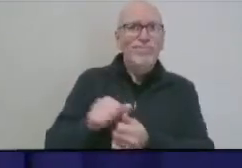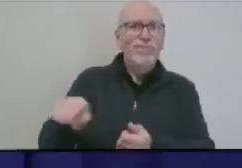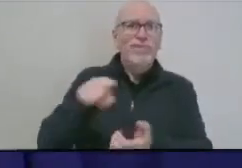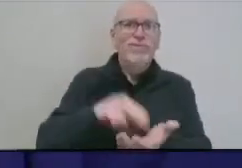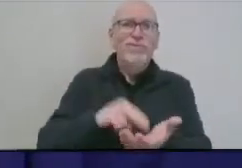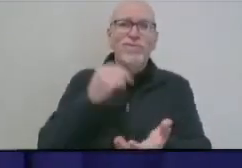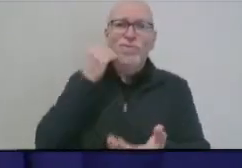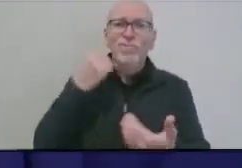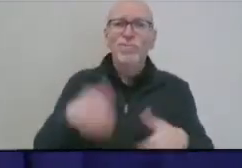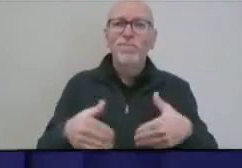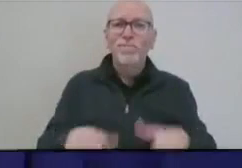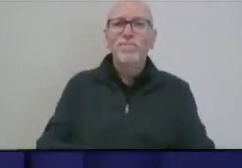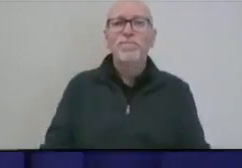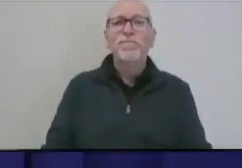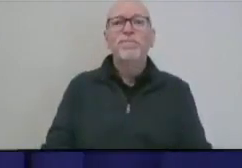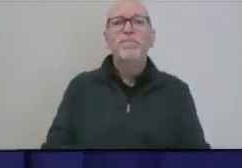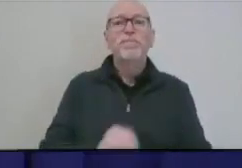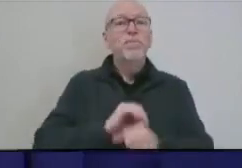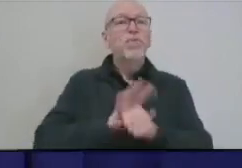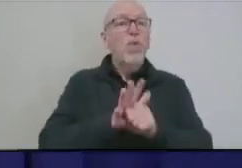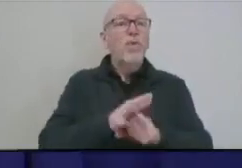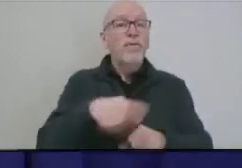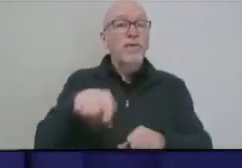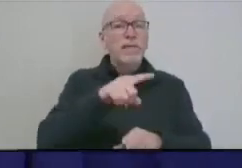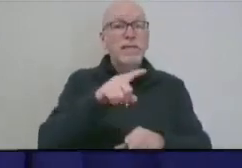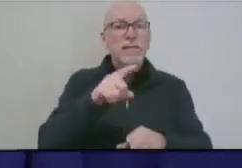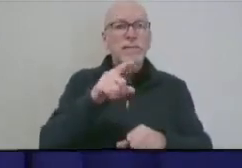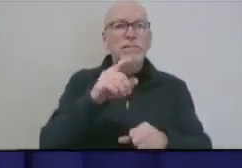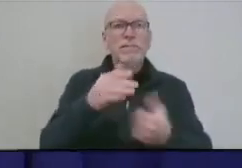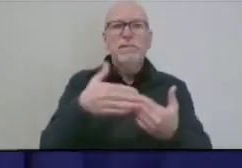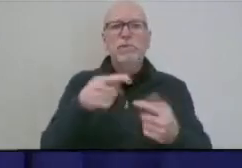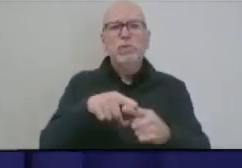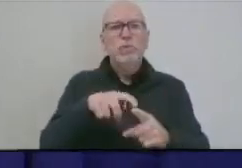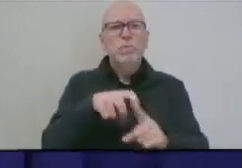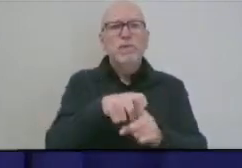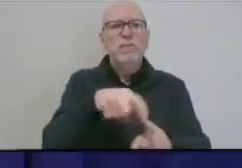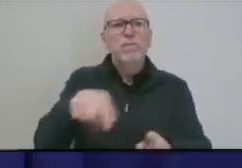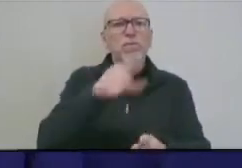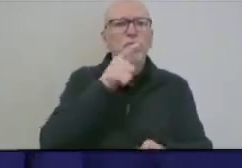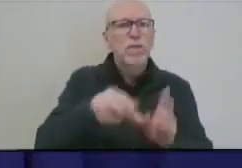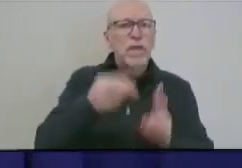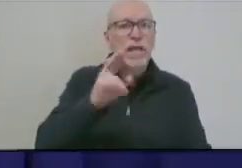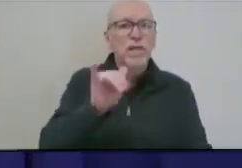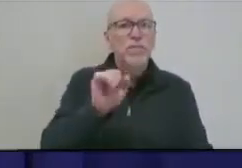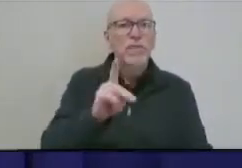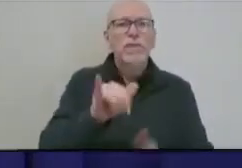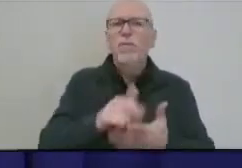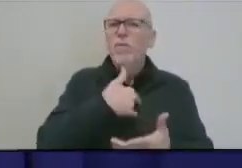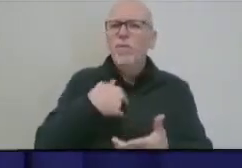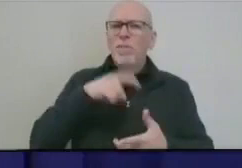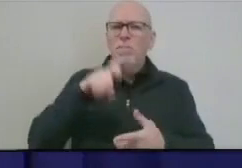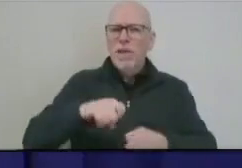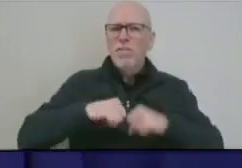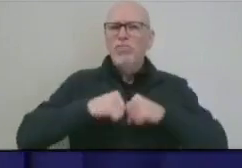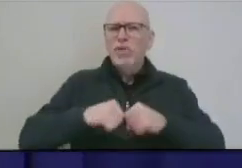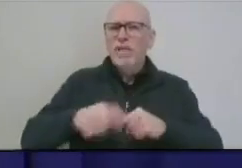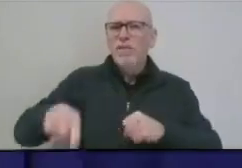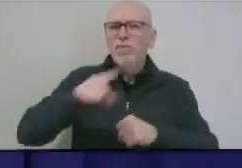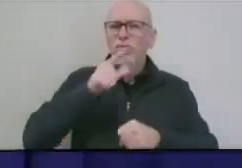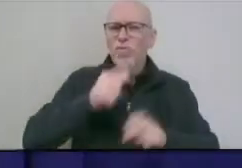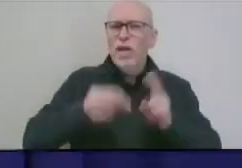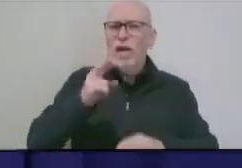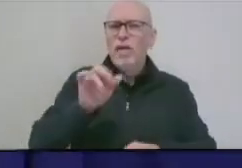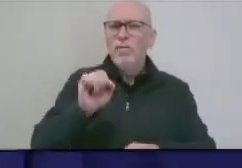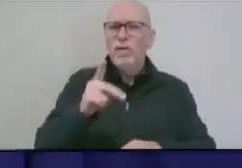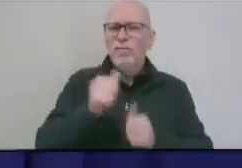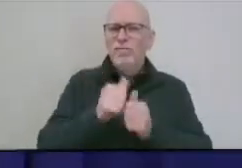residents. COVID-19 preys on the vulnerable, and that is why we continue to focus on protecting those most at risk with this